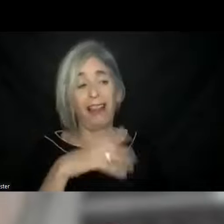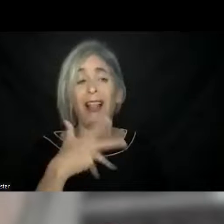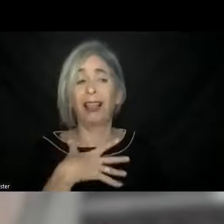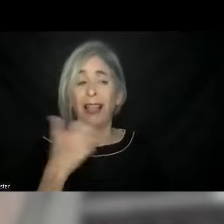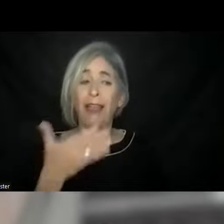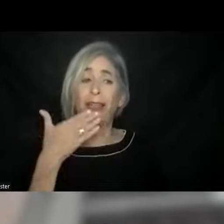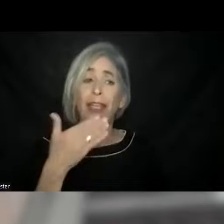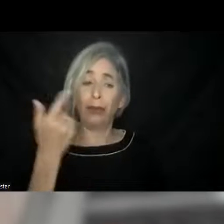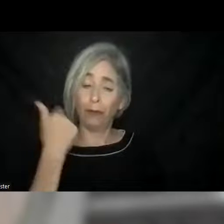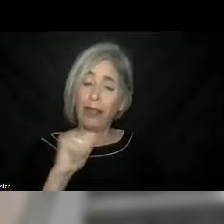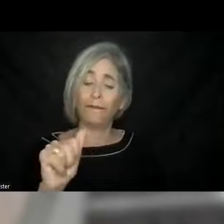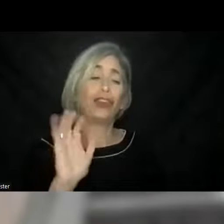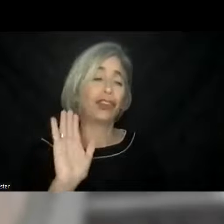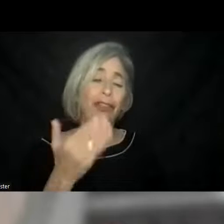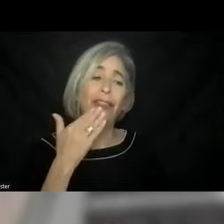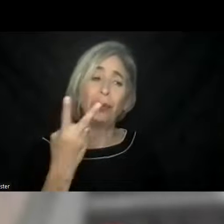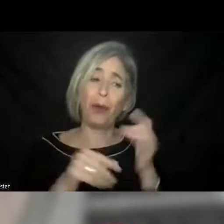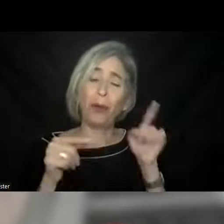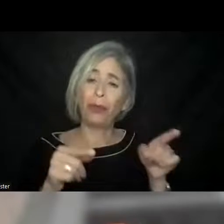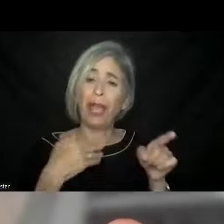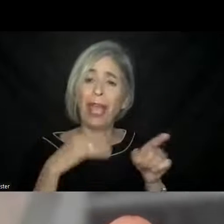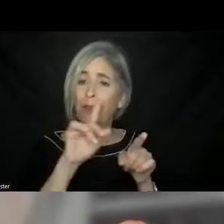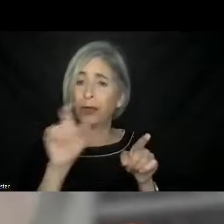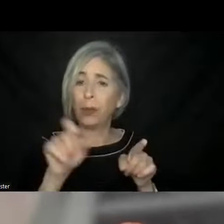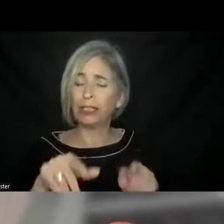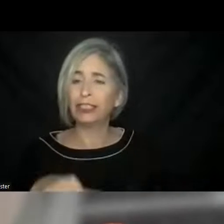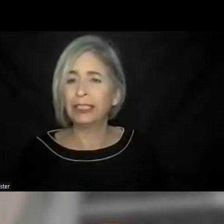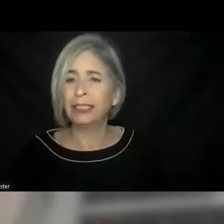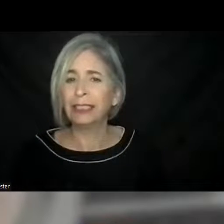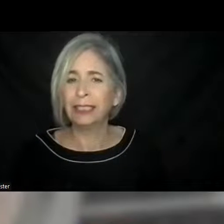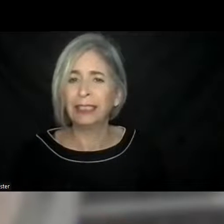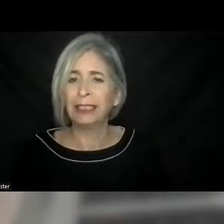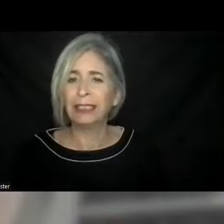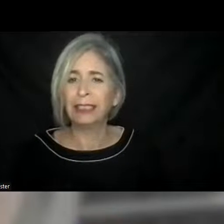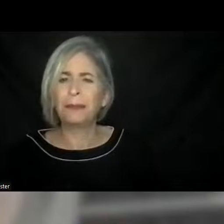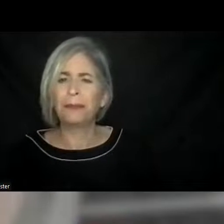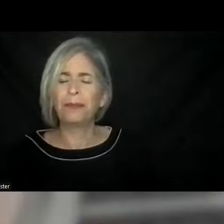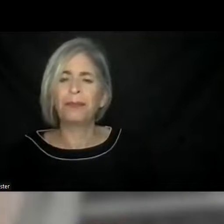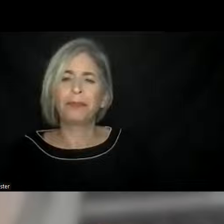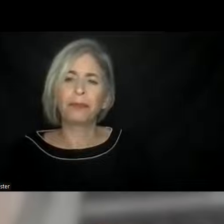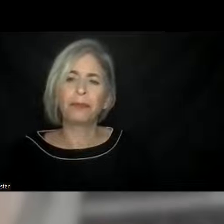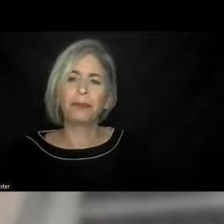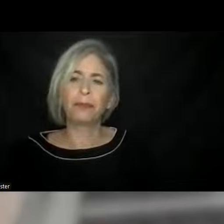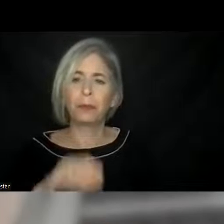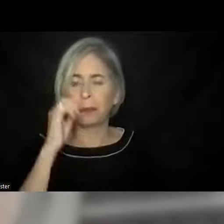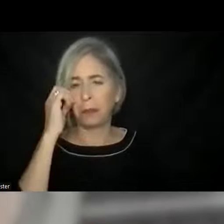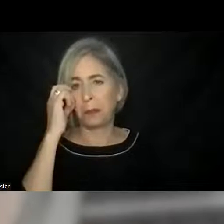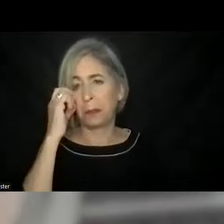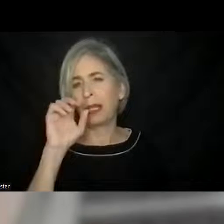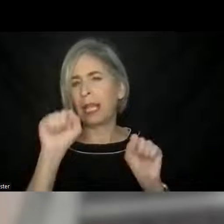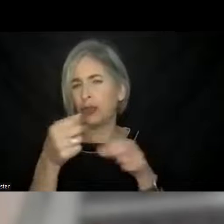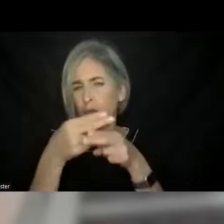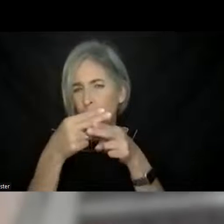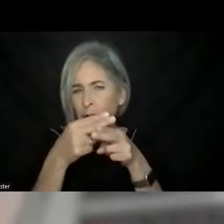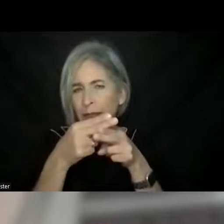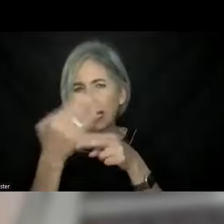for the effort. Can I have a question to Mike and Andrew? Can you briefly, and